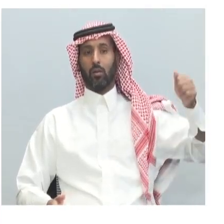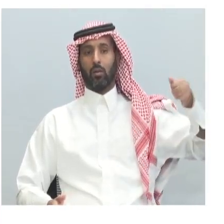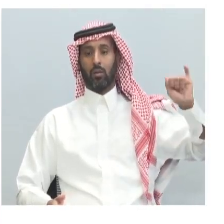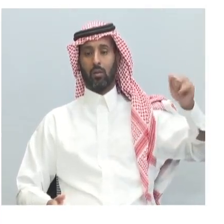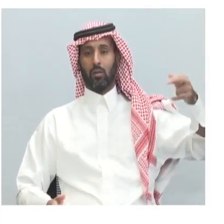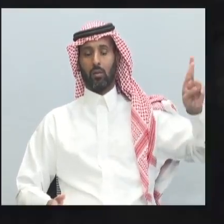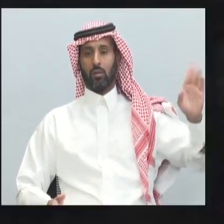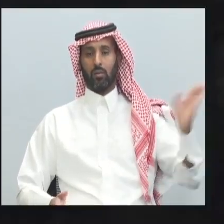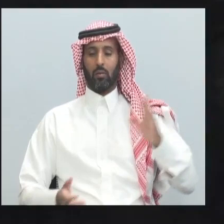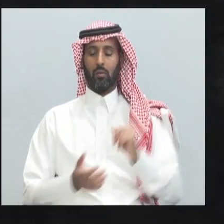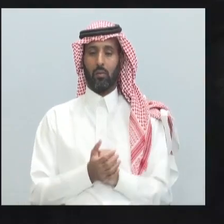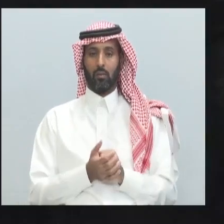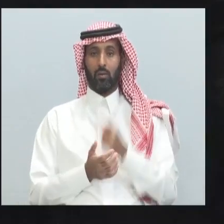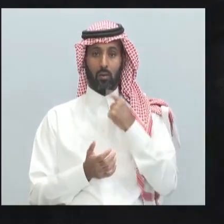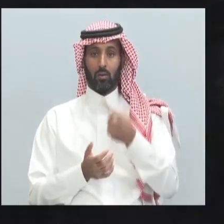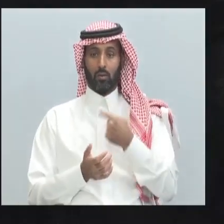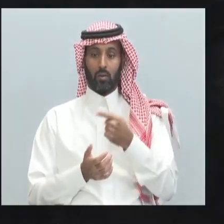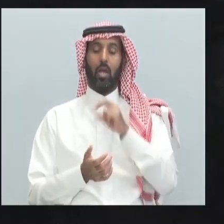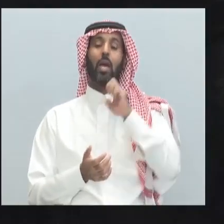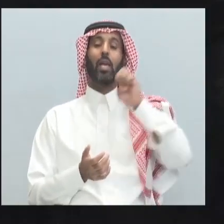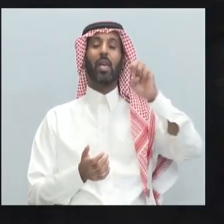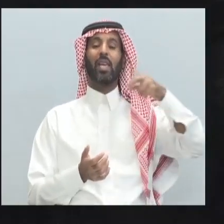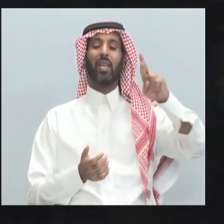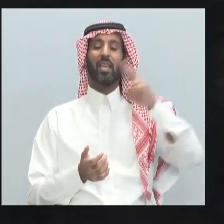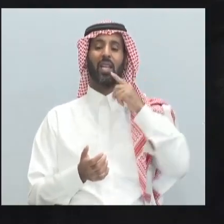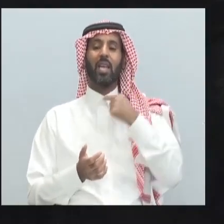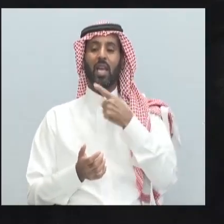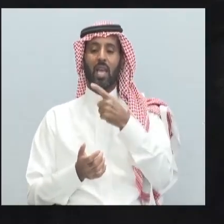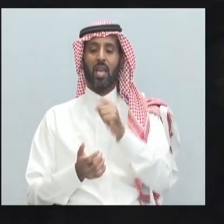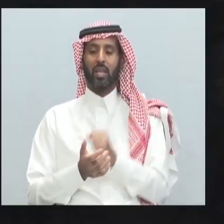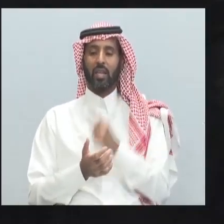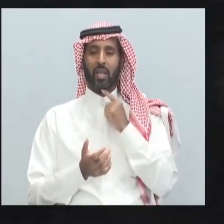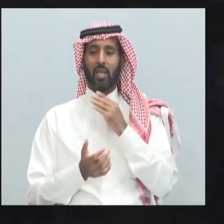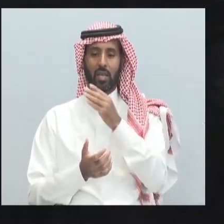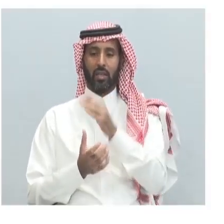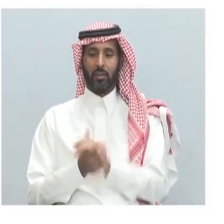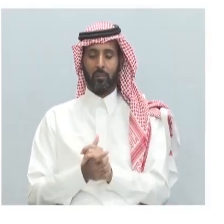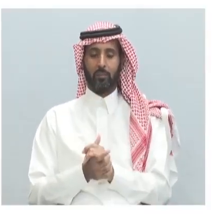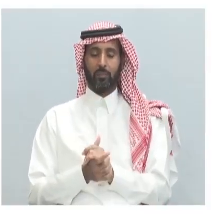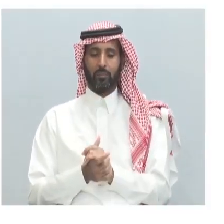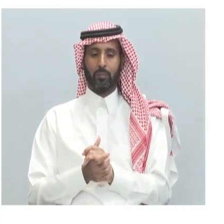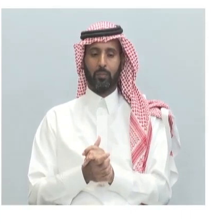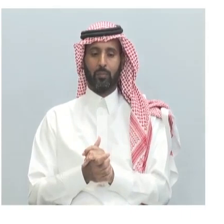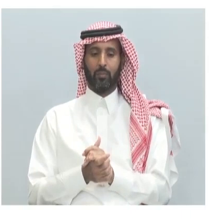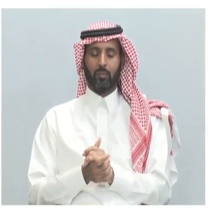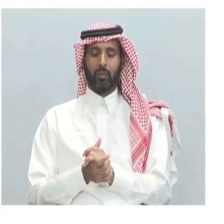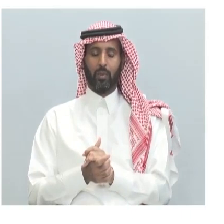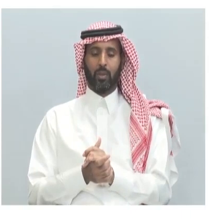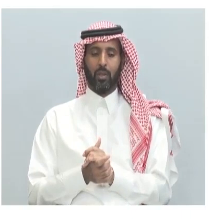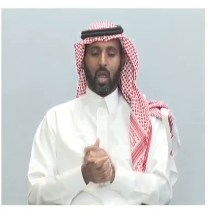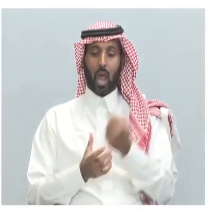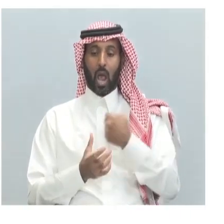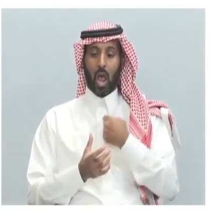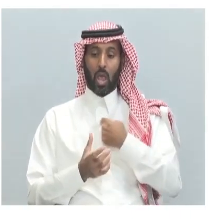all of them you can pronounce as air. Okay, now, the first one here, number one,